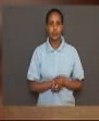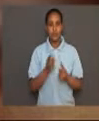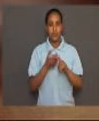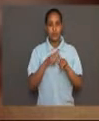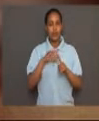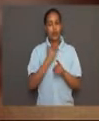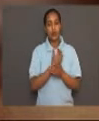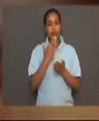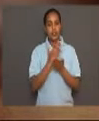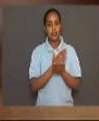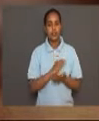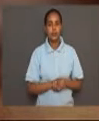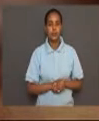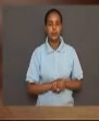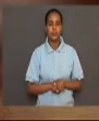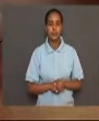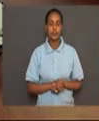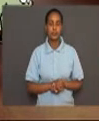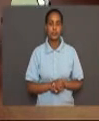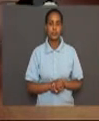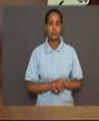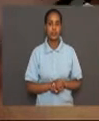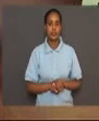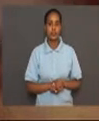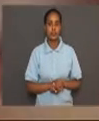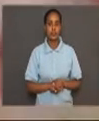Let's get back to our lesson.